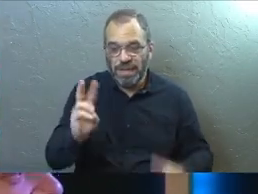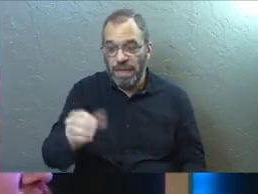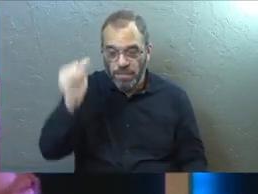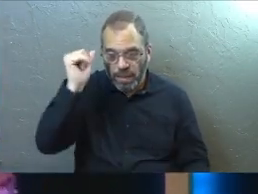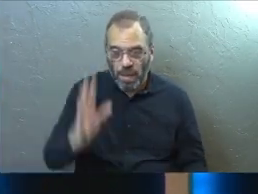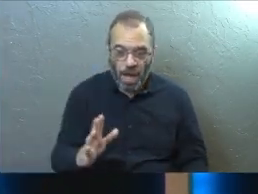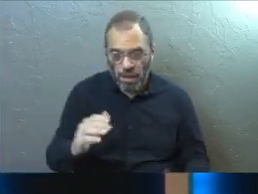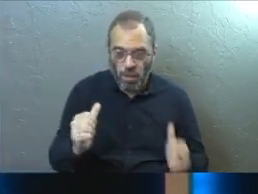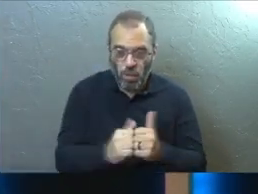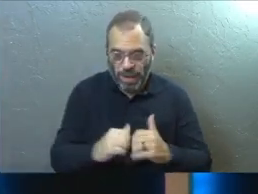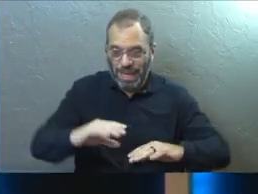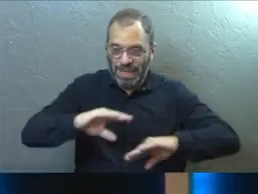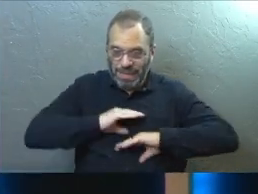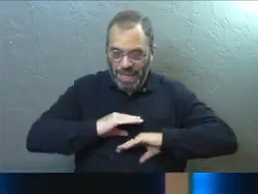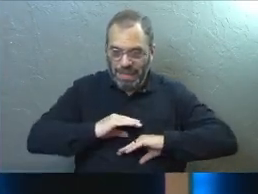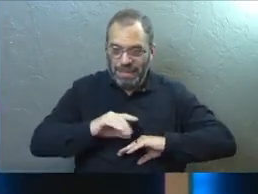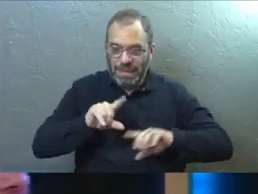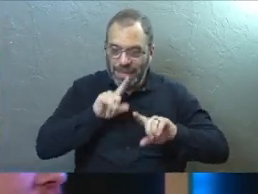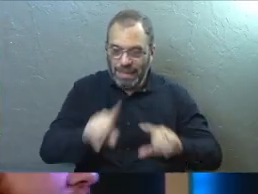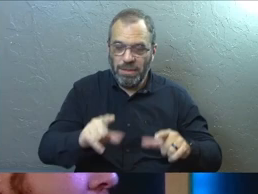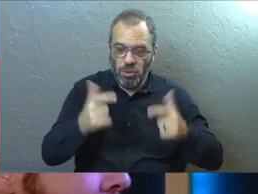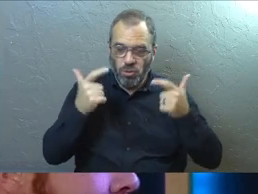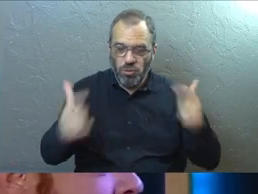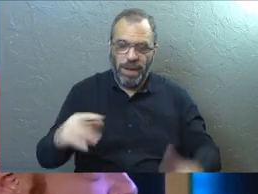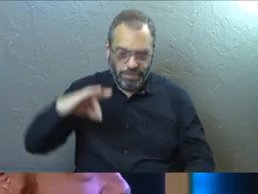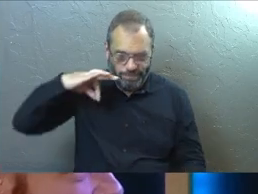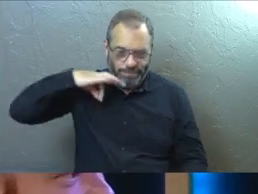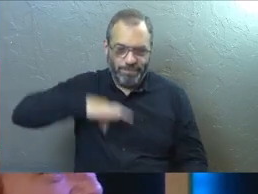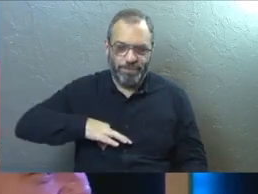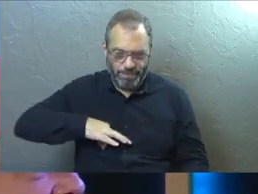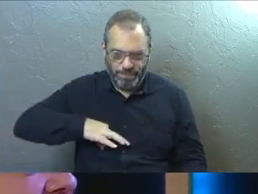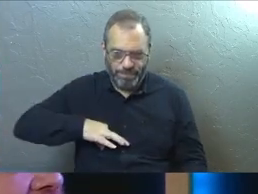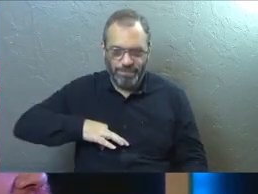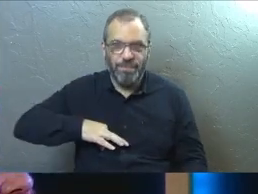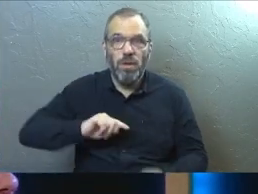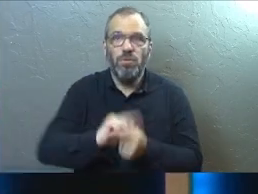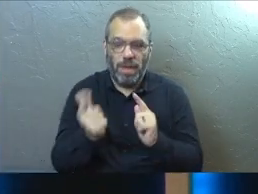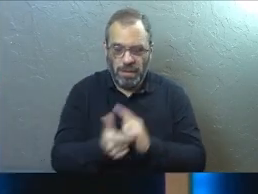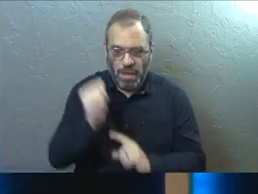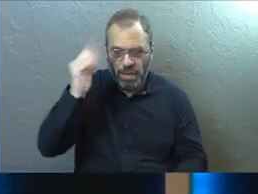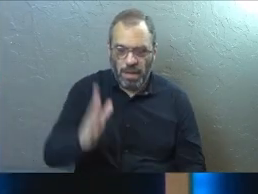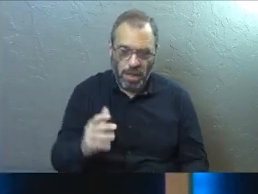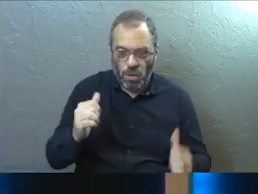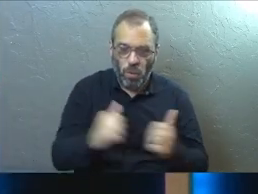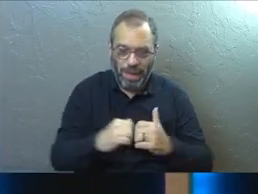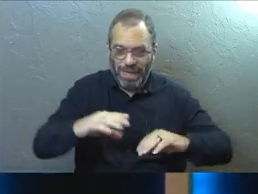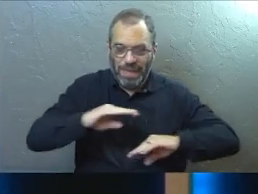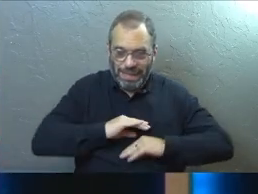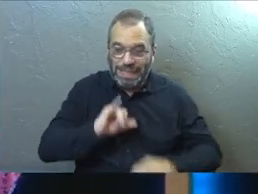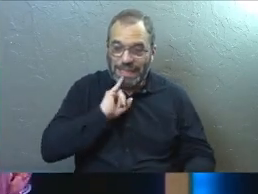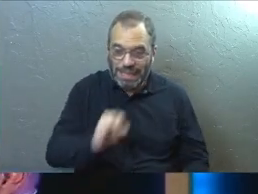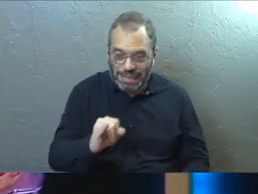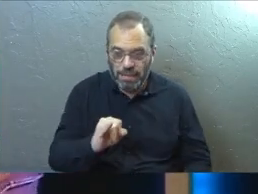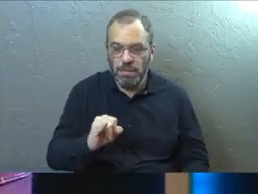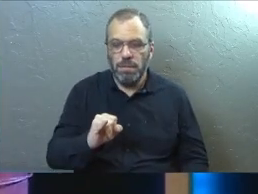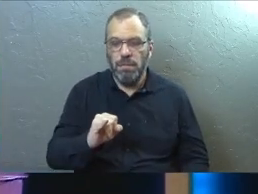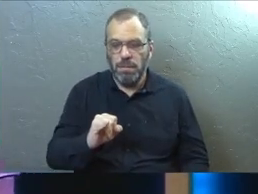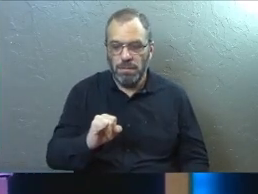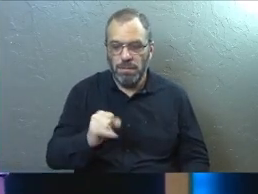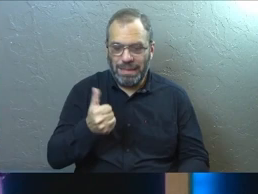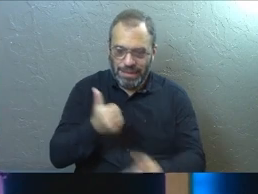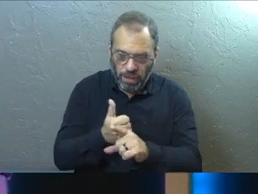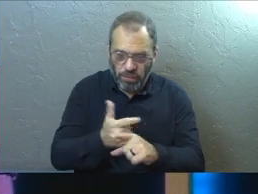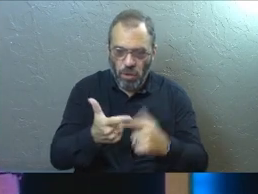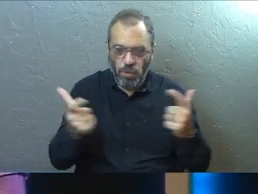but godliness with contentment is great gain. Another translation say godliness with contentment is in itself